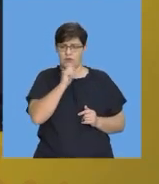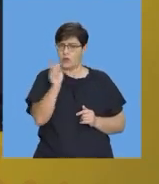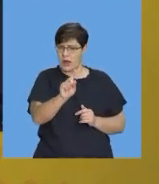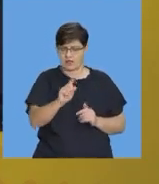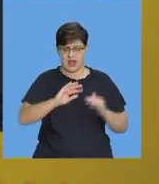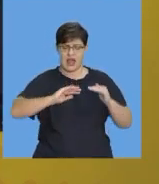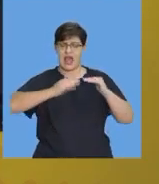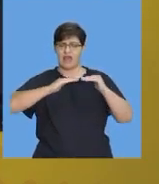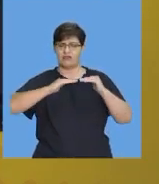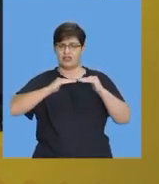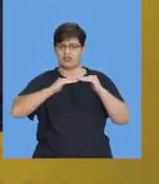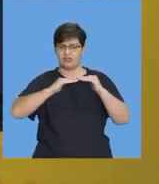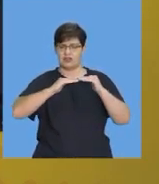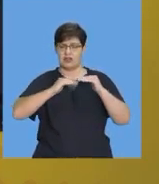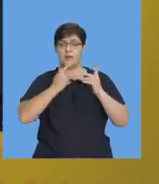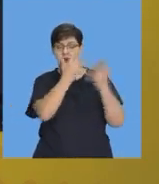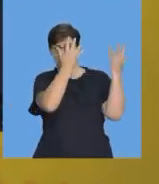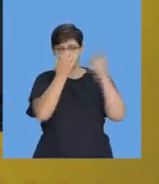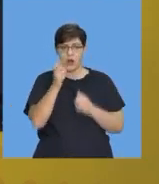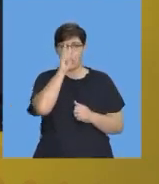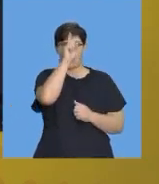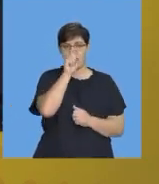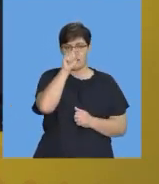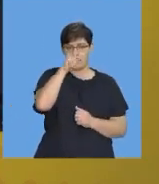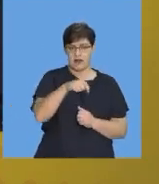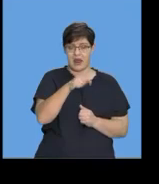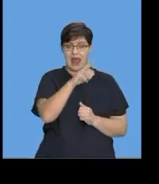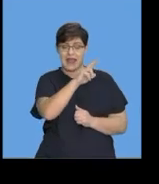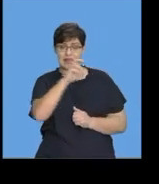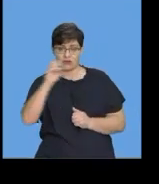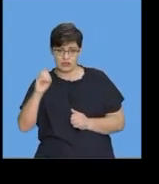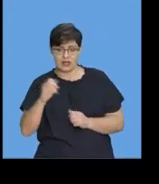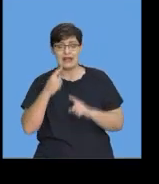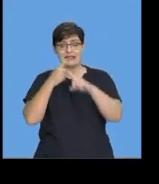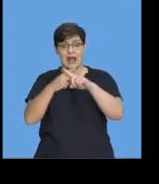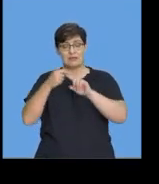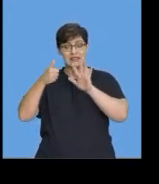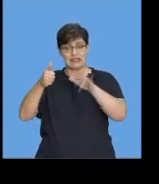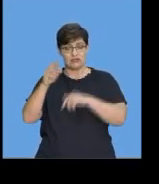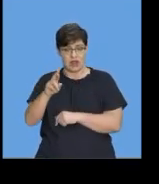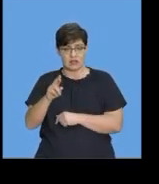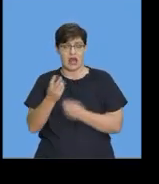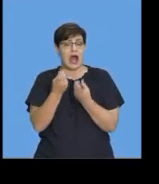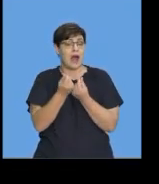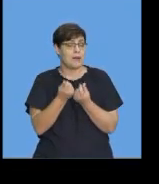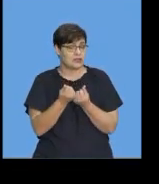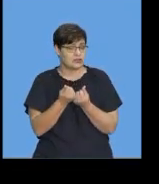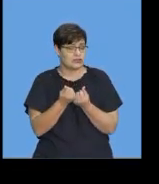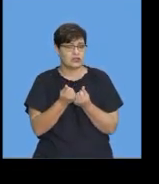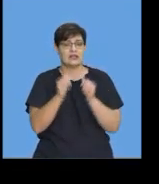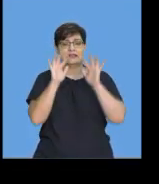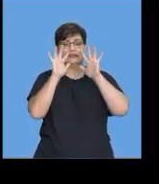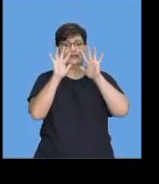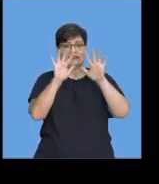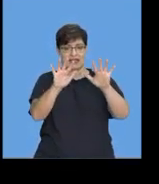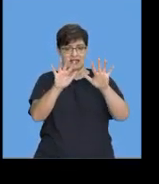to determine 1,800,000 times your 6 rand will give you your rand value